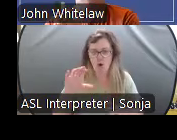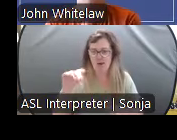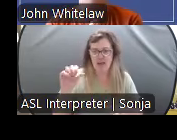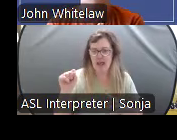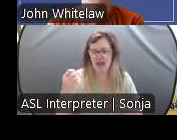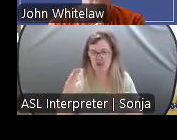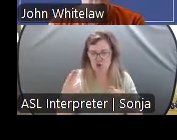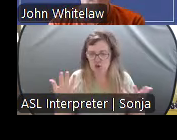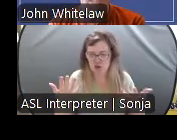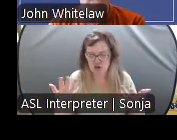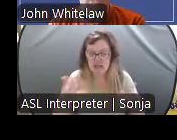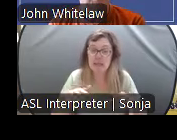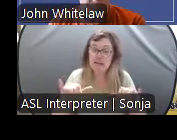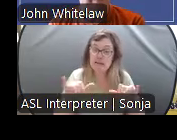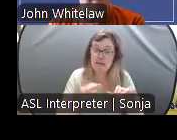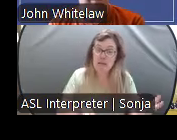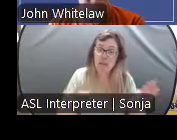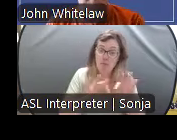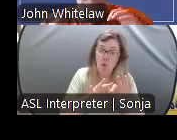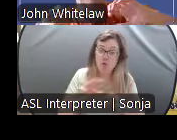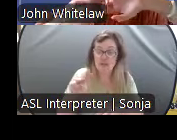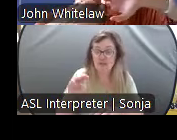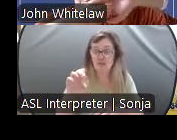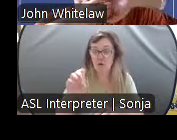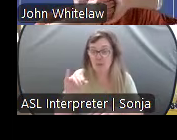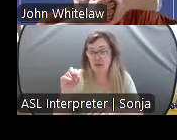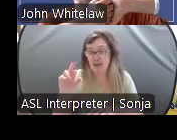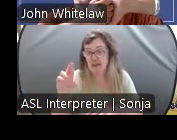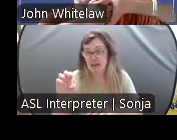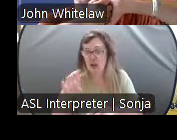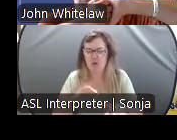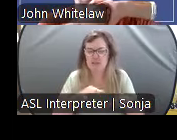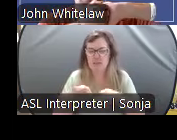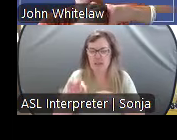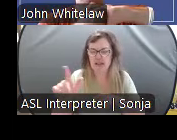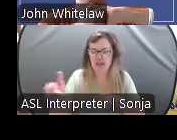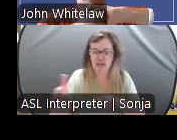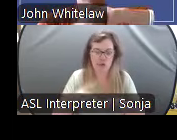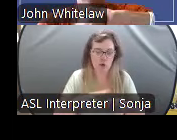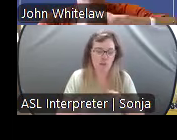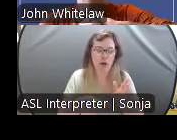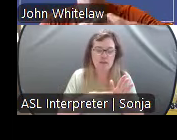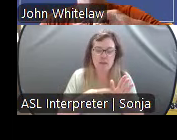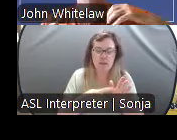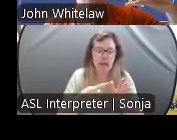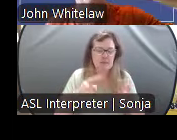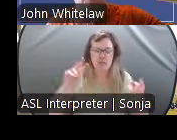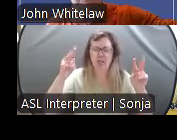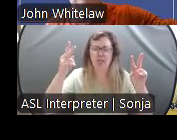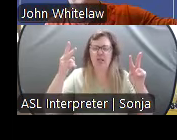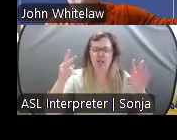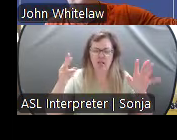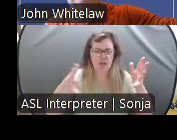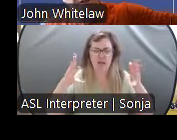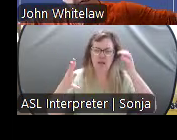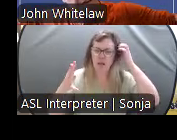It's still very important for Medicare, which we'll talk about later. And that disconnect does sometimes trip people up because they don't